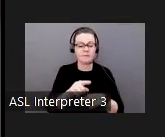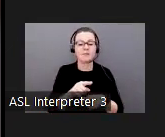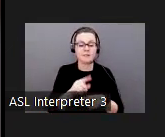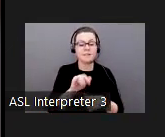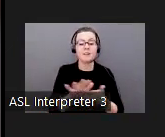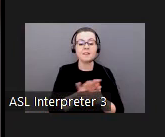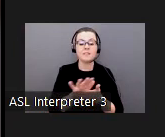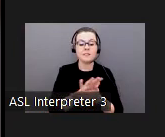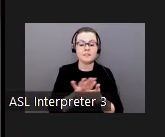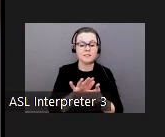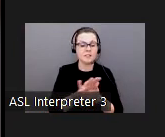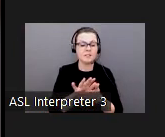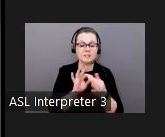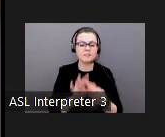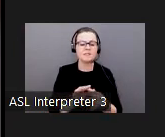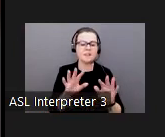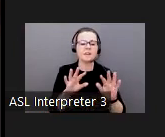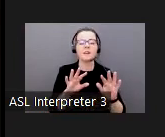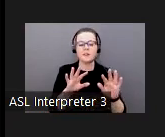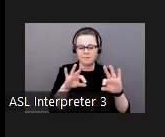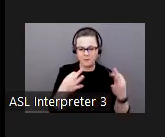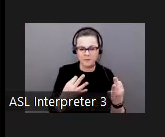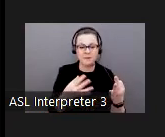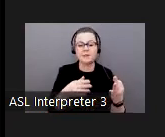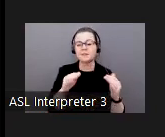are having trouble hearing it.